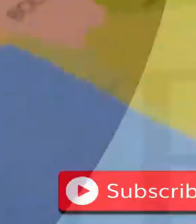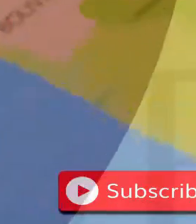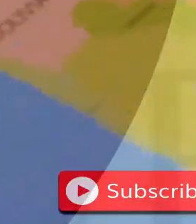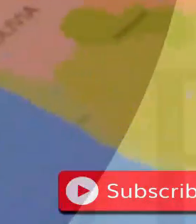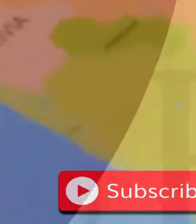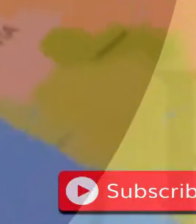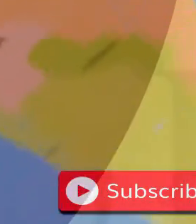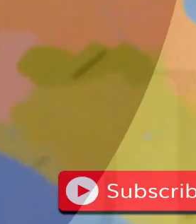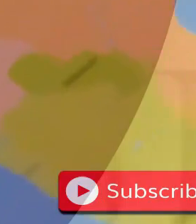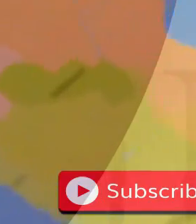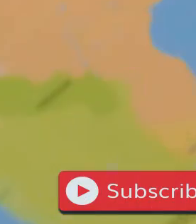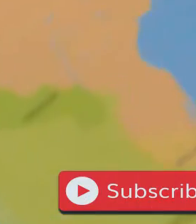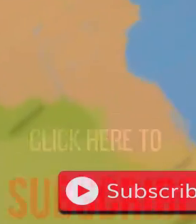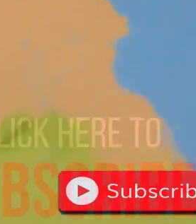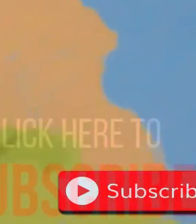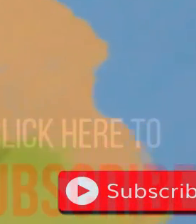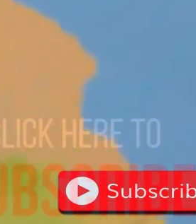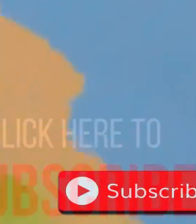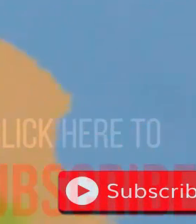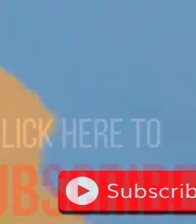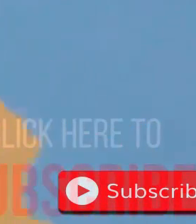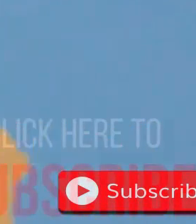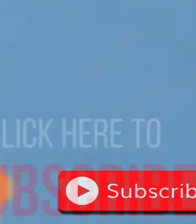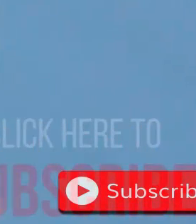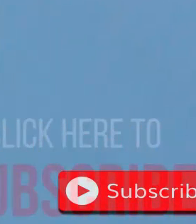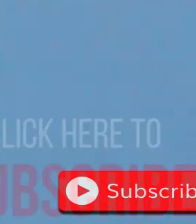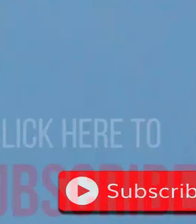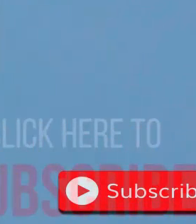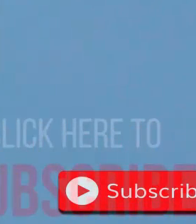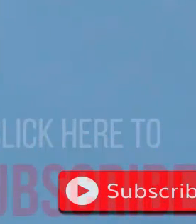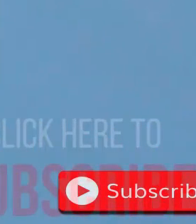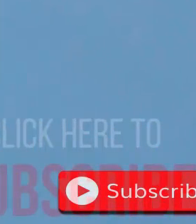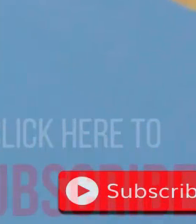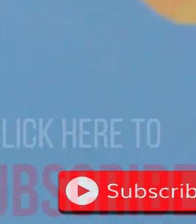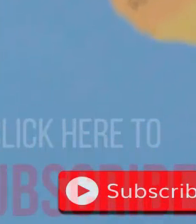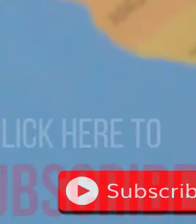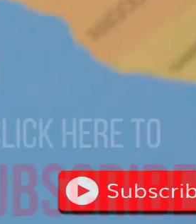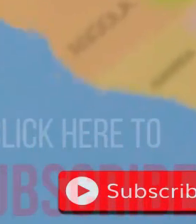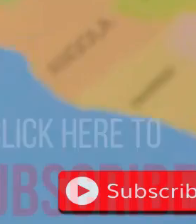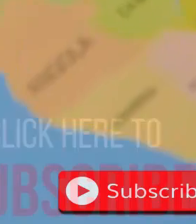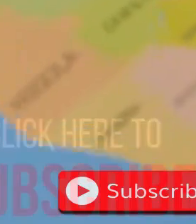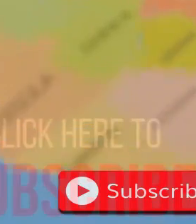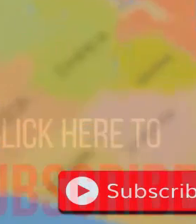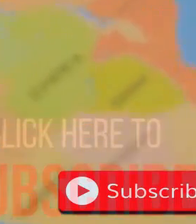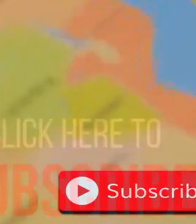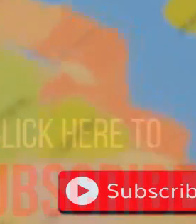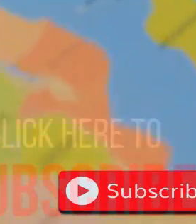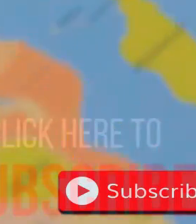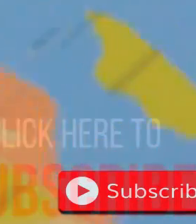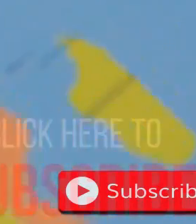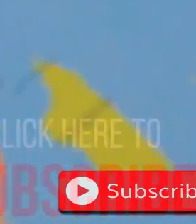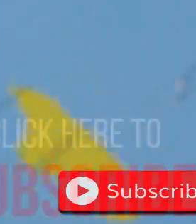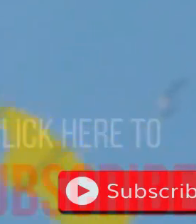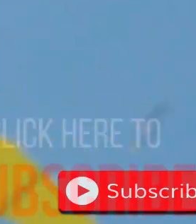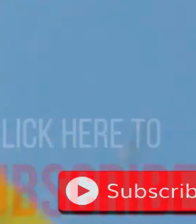Black USDA online platform. This is a place where your soul will find rest. Did you know every Wednesday and Friday